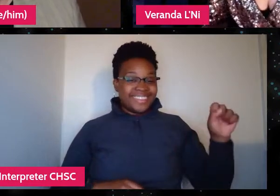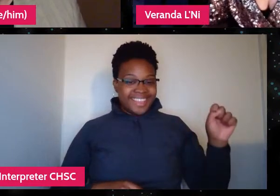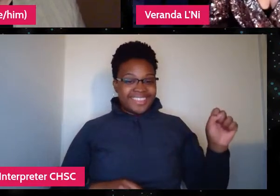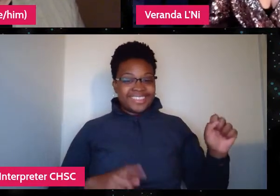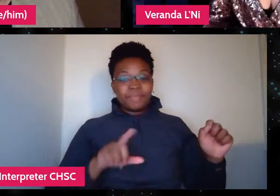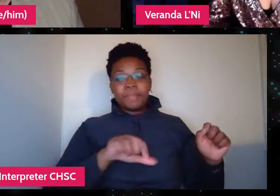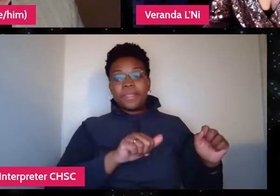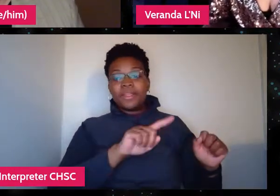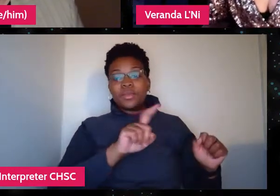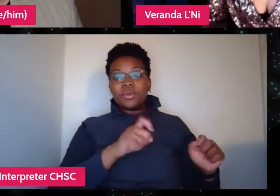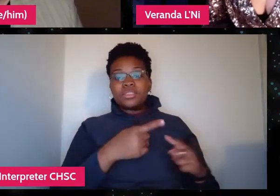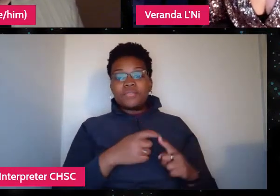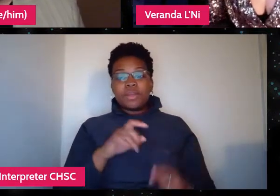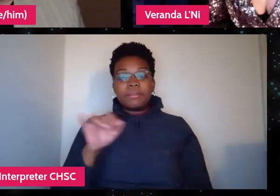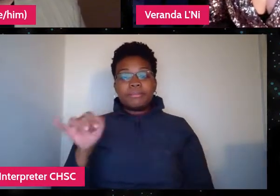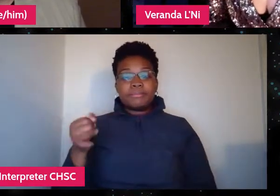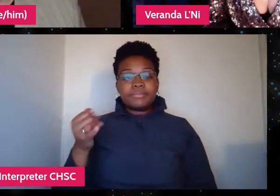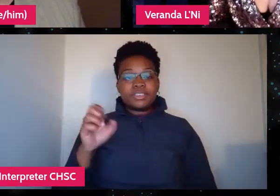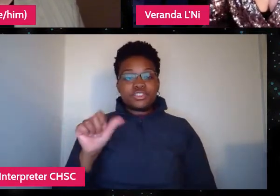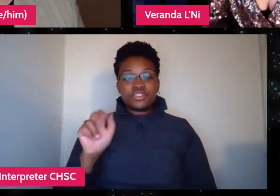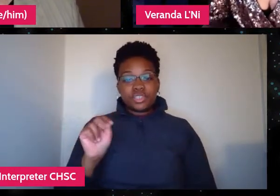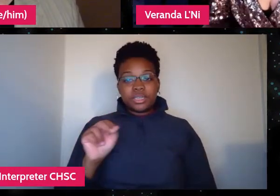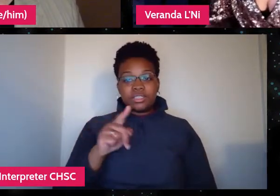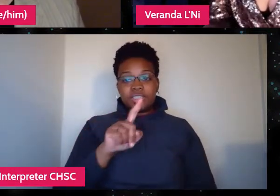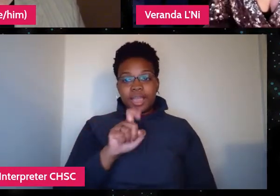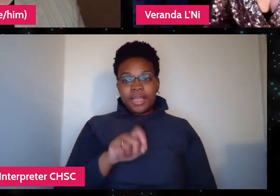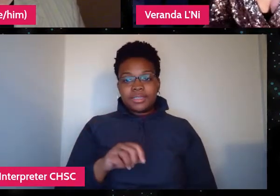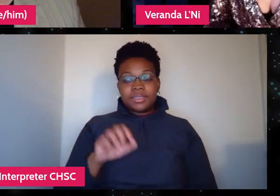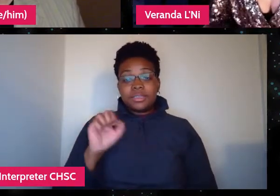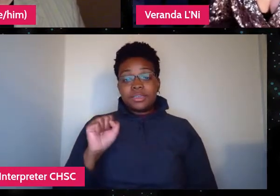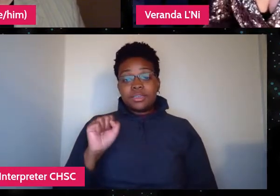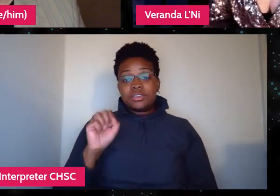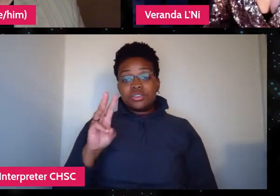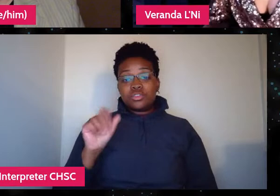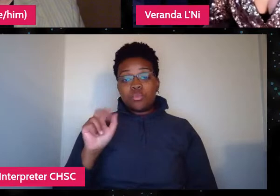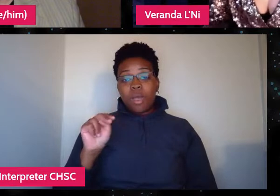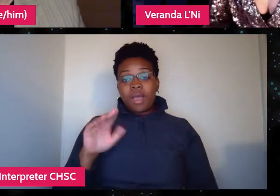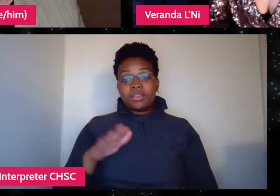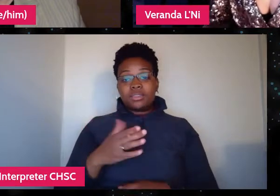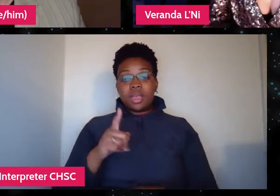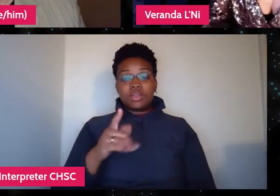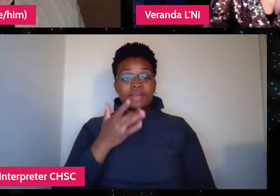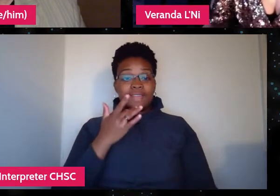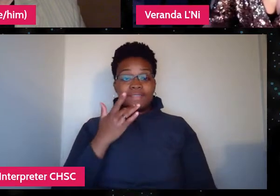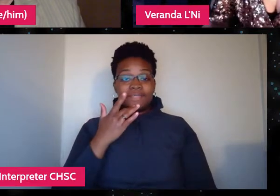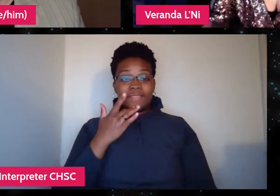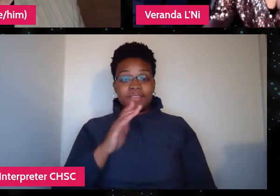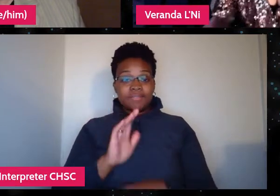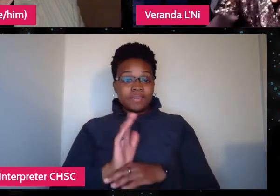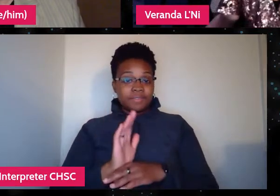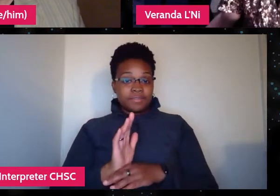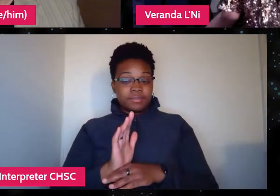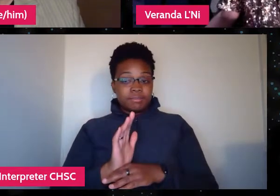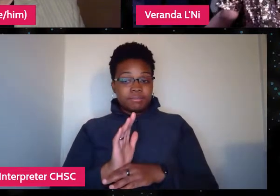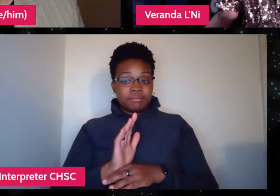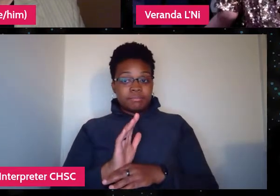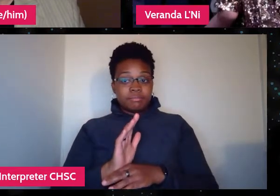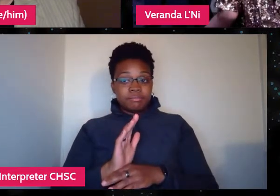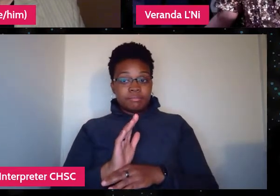Jean. Jean is asking, is Swan Song your favorite film to work on in the